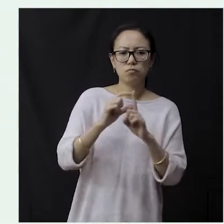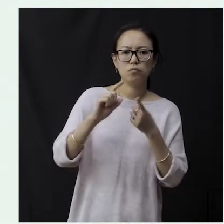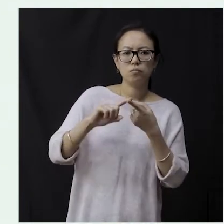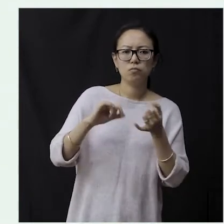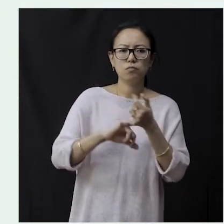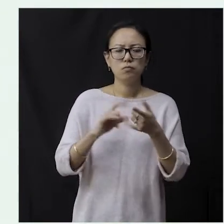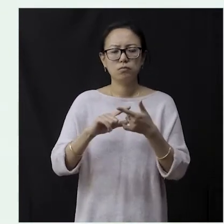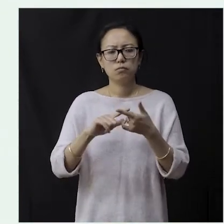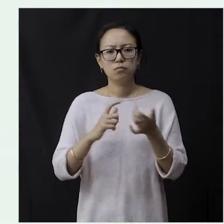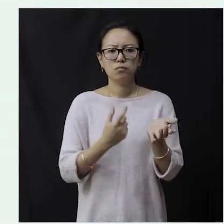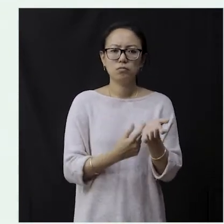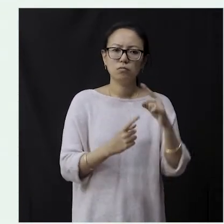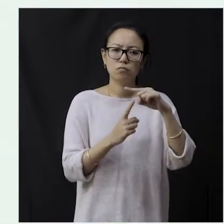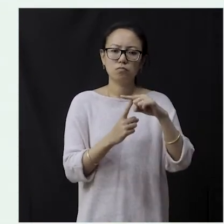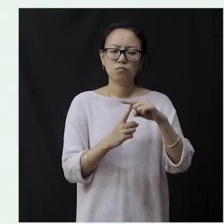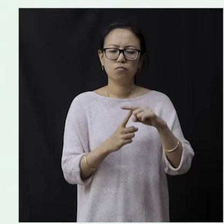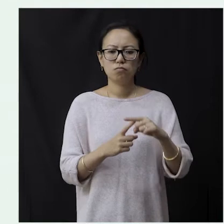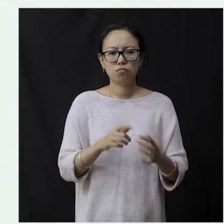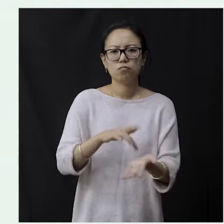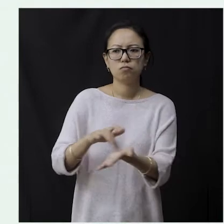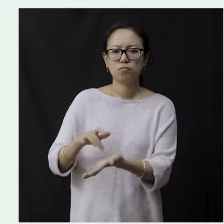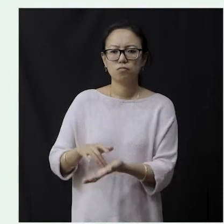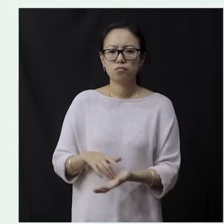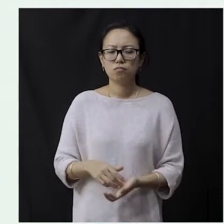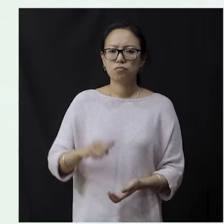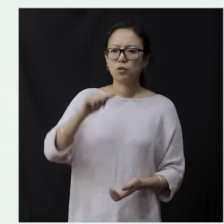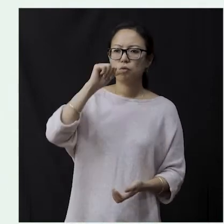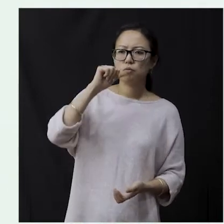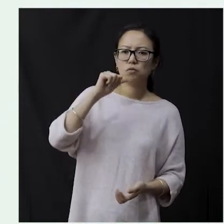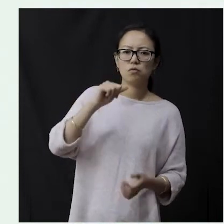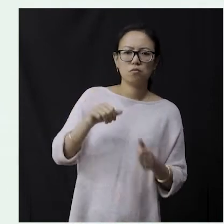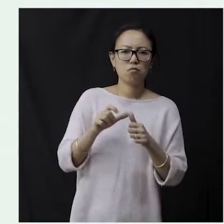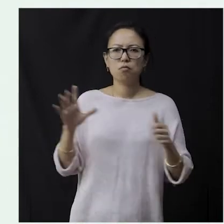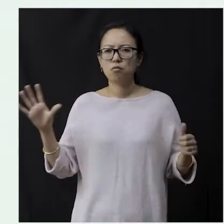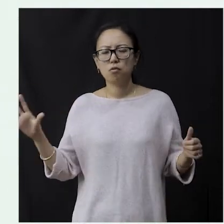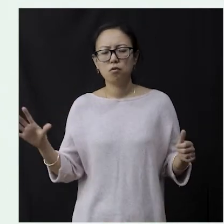food, so every time they used to look out for water and food.